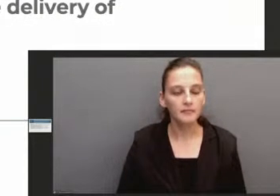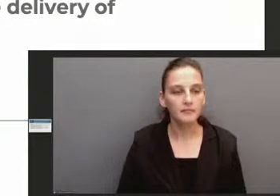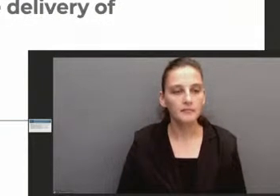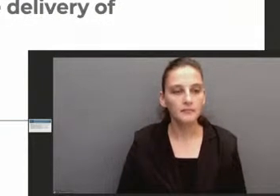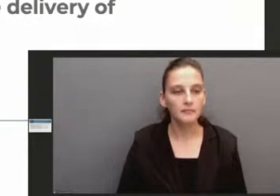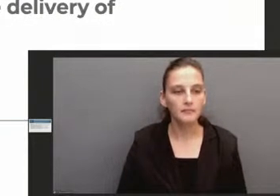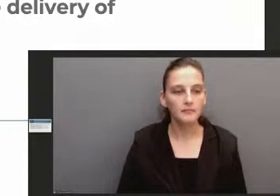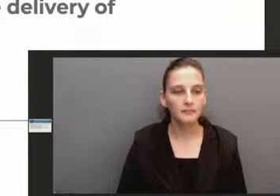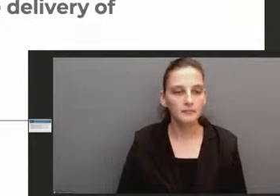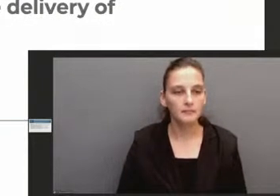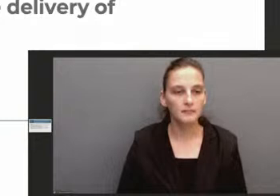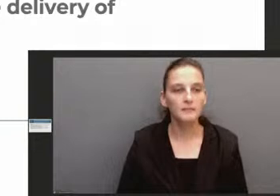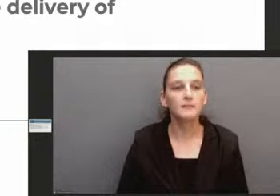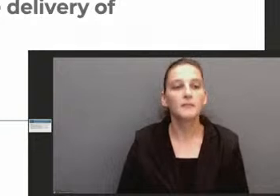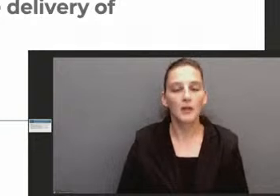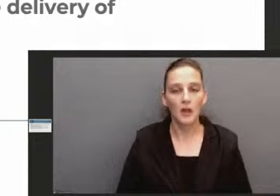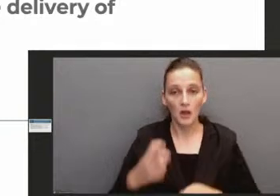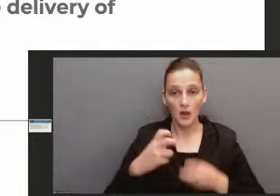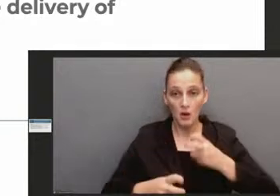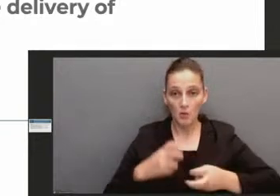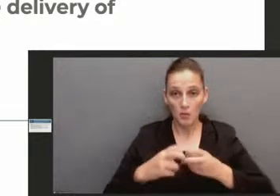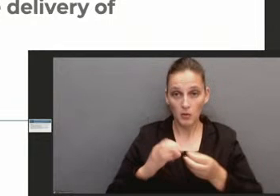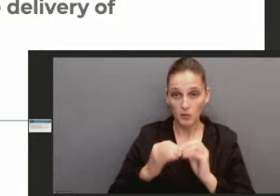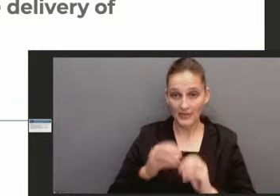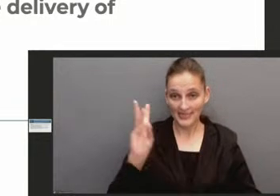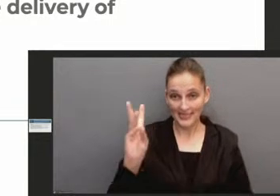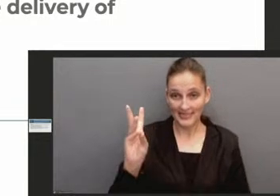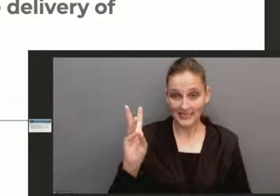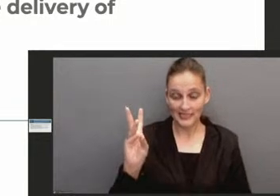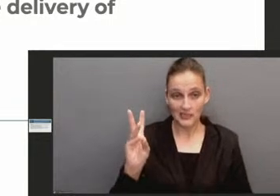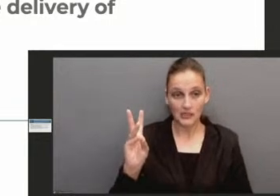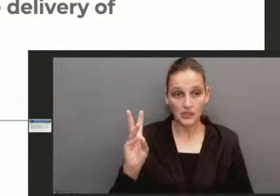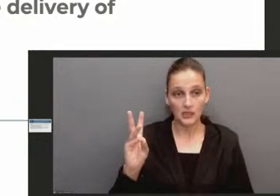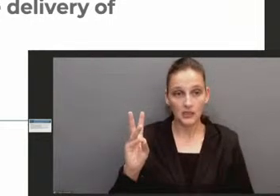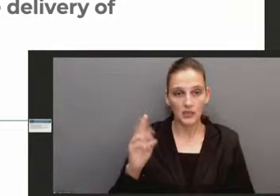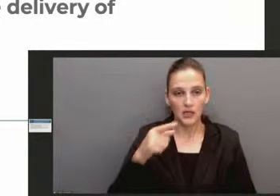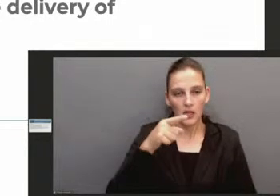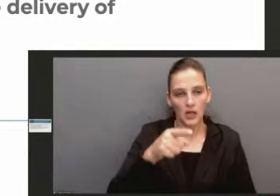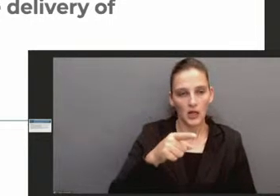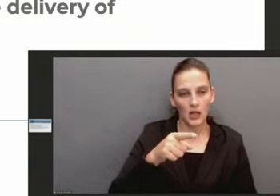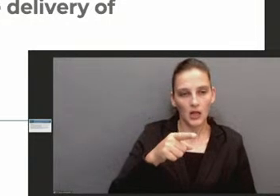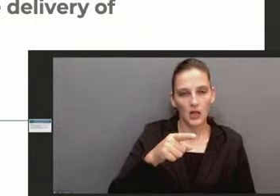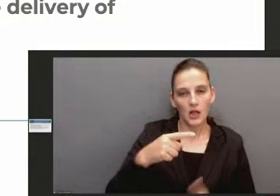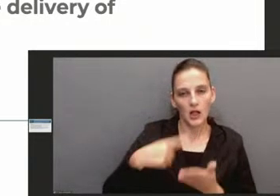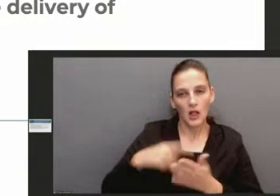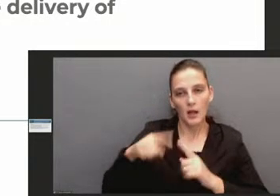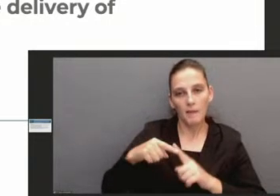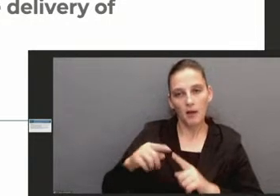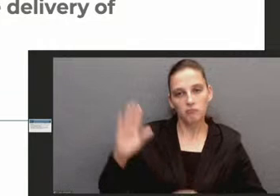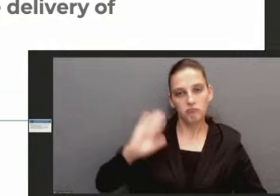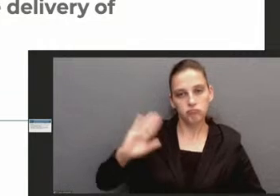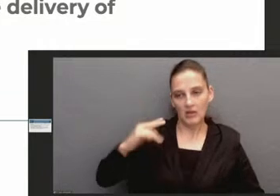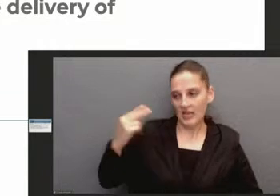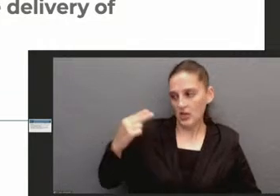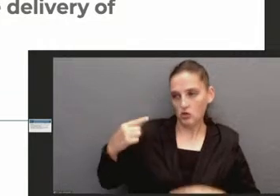So problem 6 is really targeting the historic underfunding, and we have, I believe,